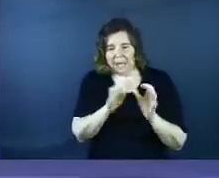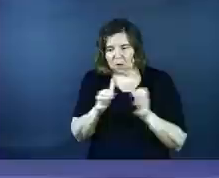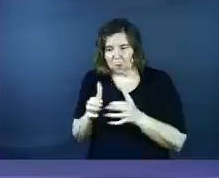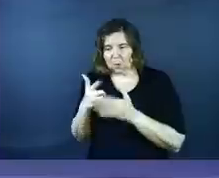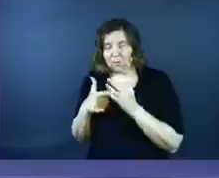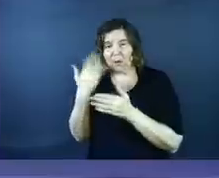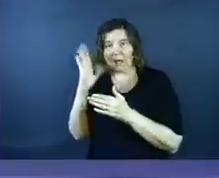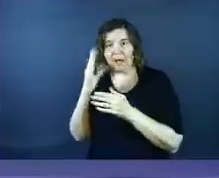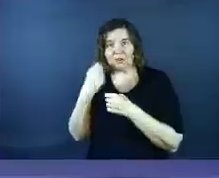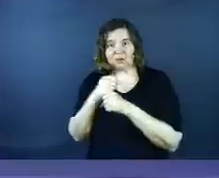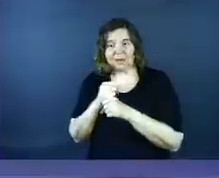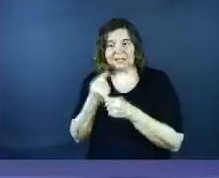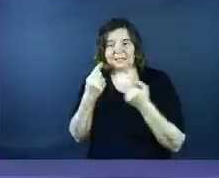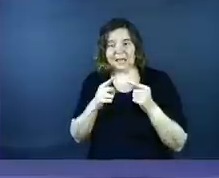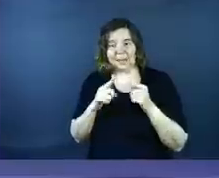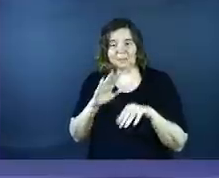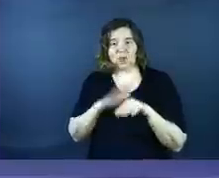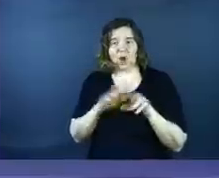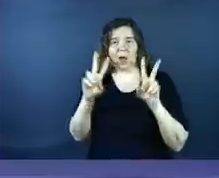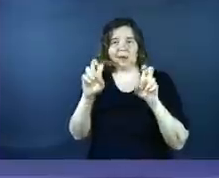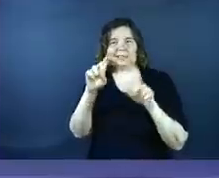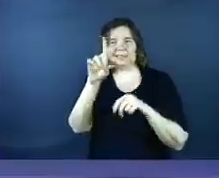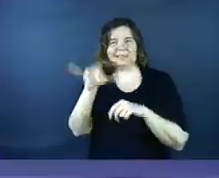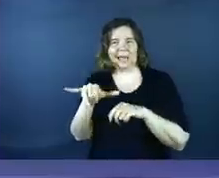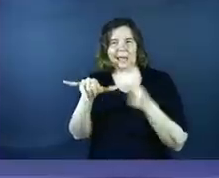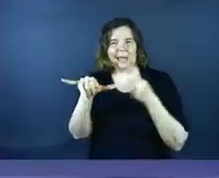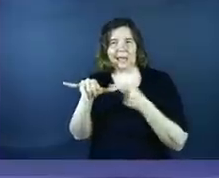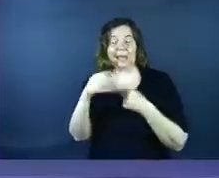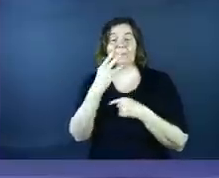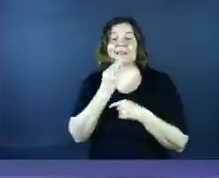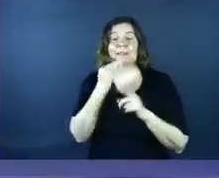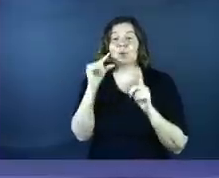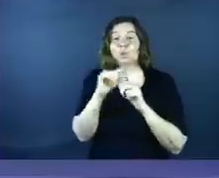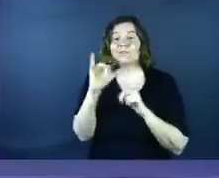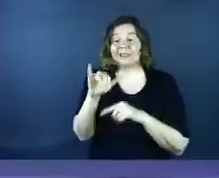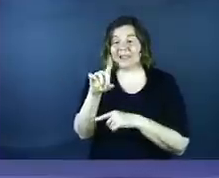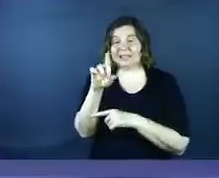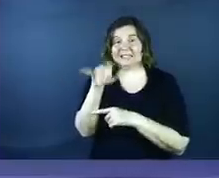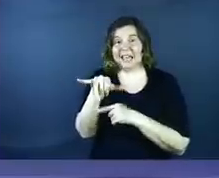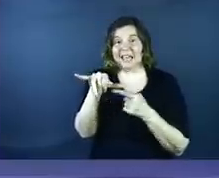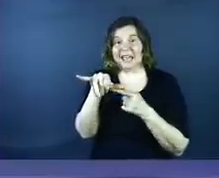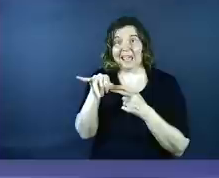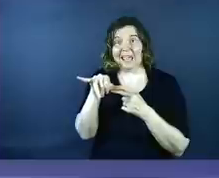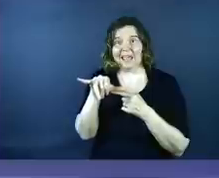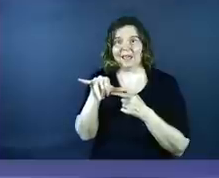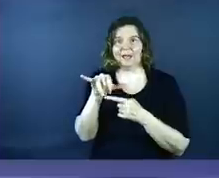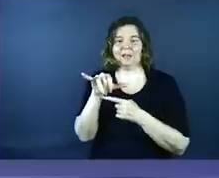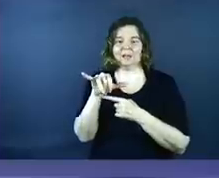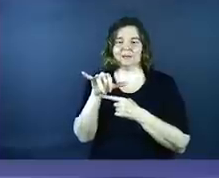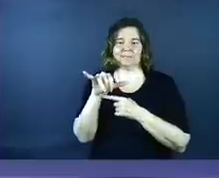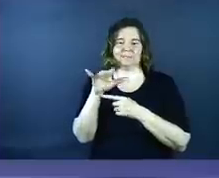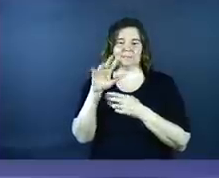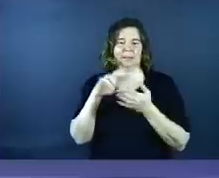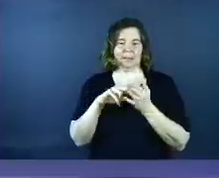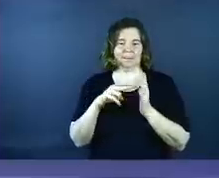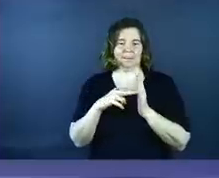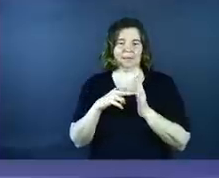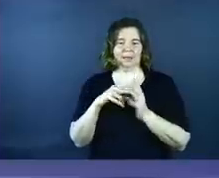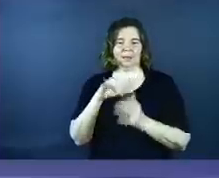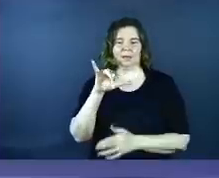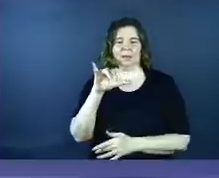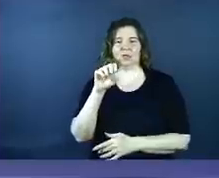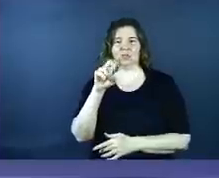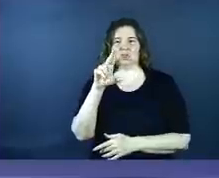of what God creates happens on a day. And the Hebrew word for that day there is yom. Yom.